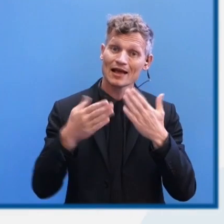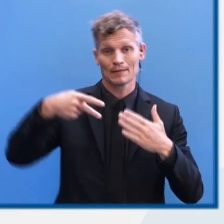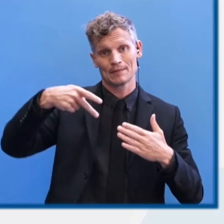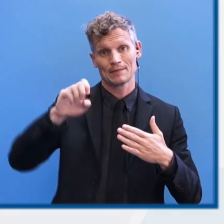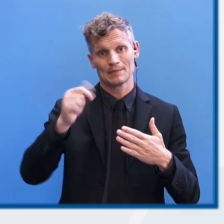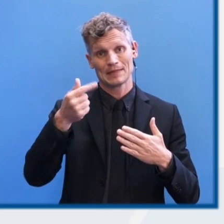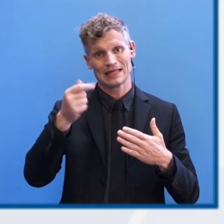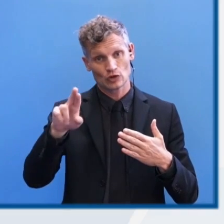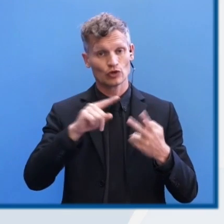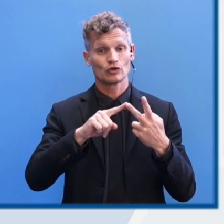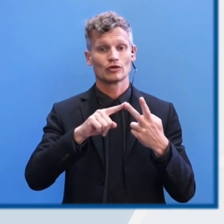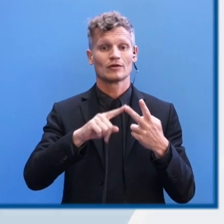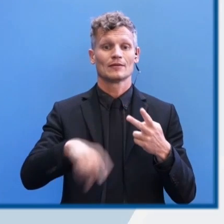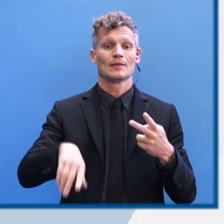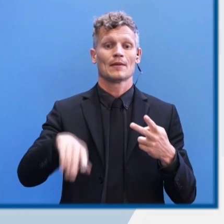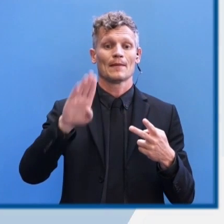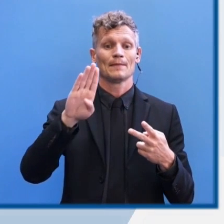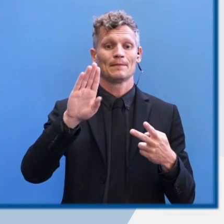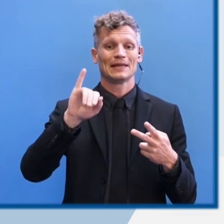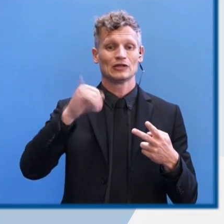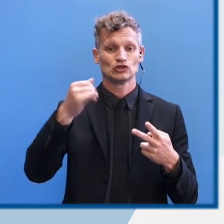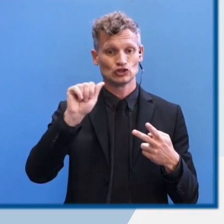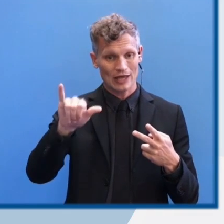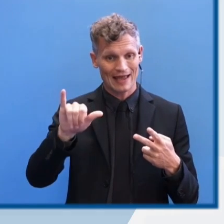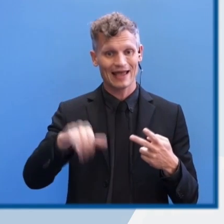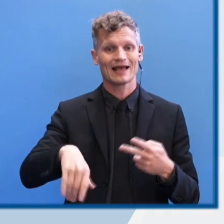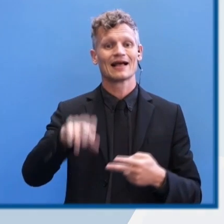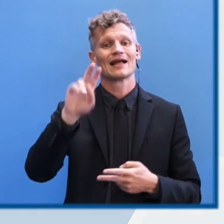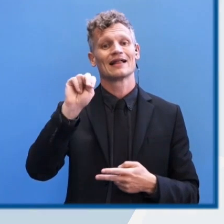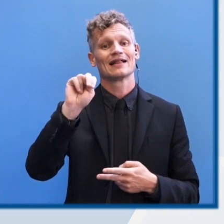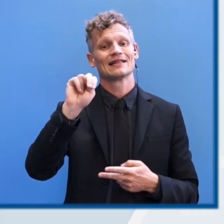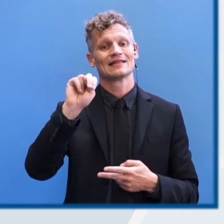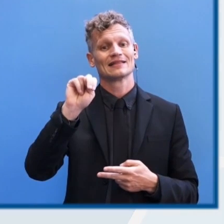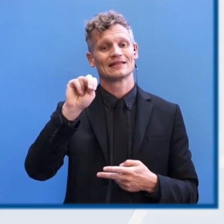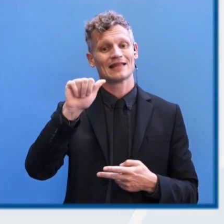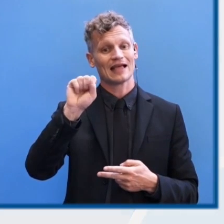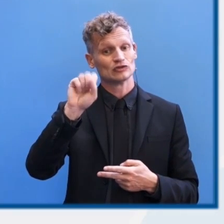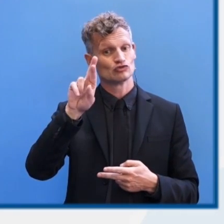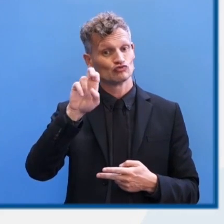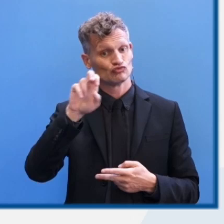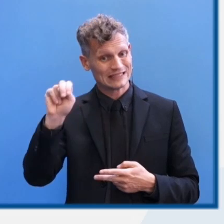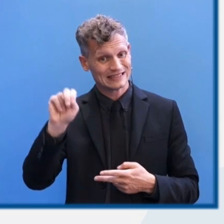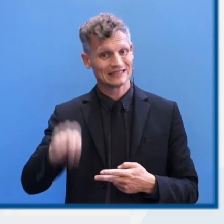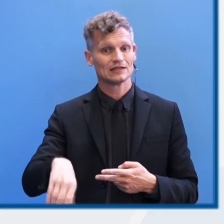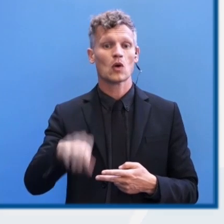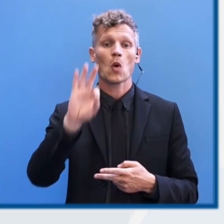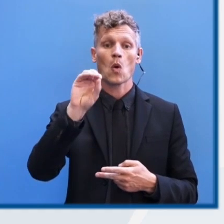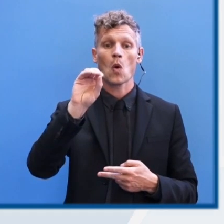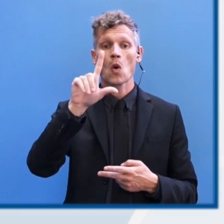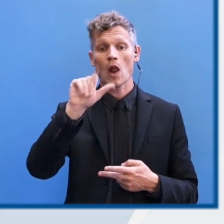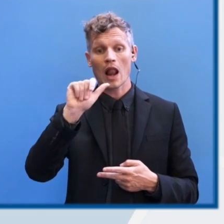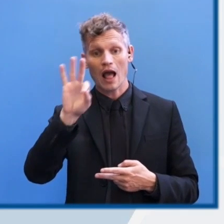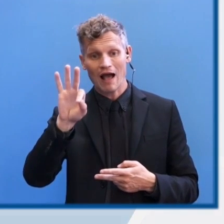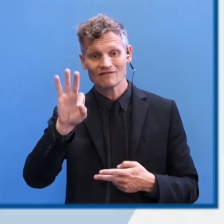you, Nazreen. Thank you, Susanna. Thank you, Olaf. You've shared a lot, and I believe provided